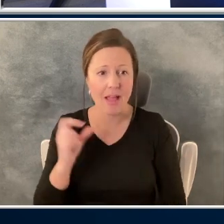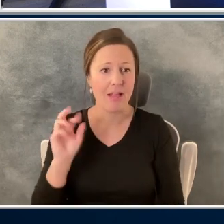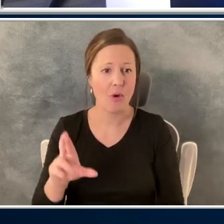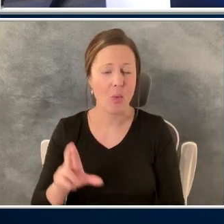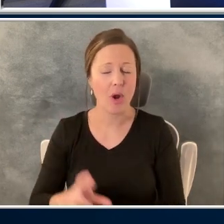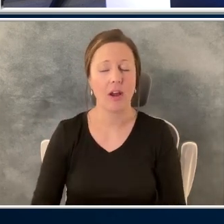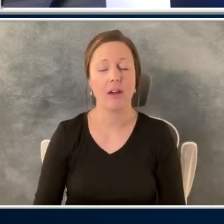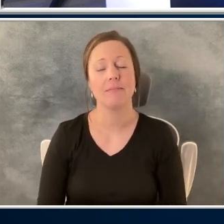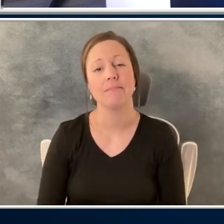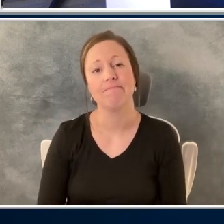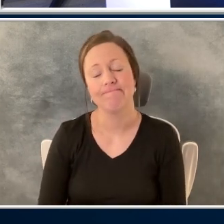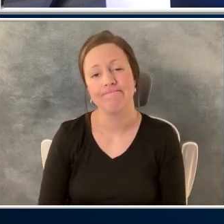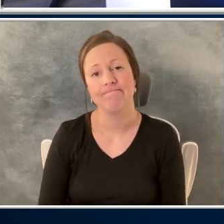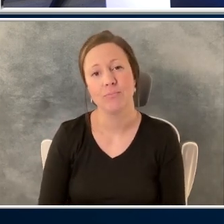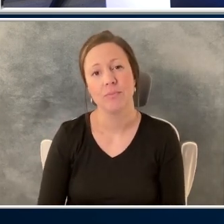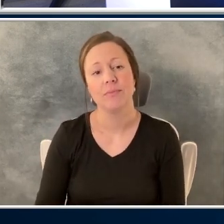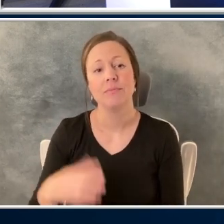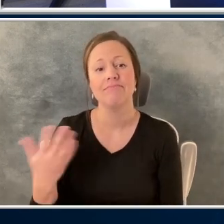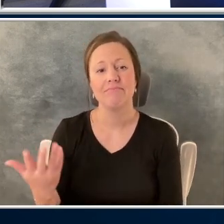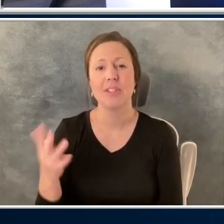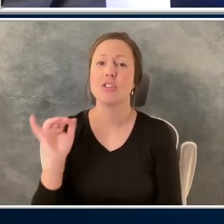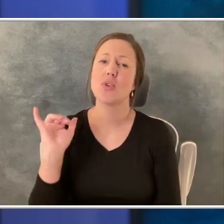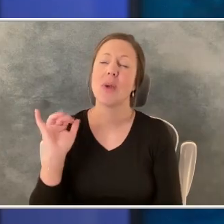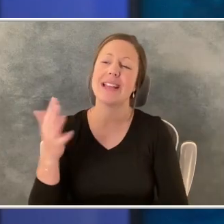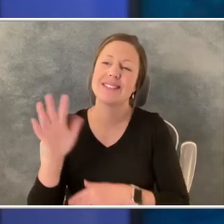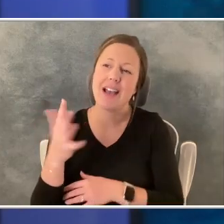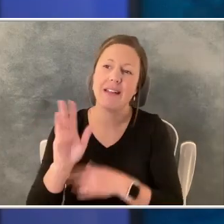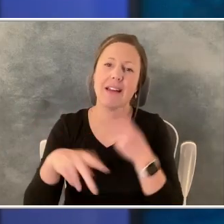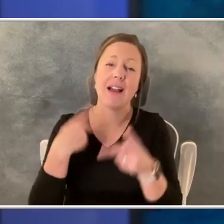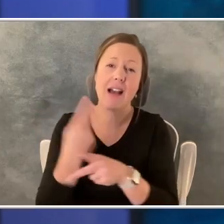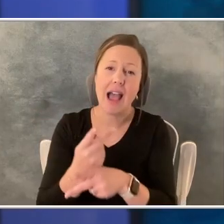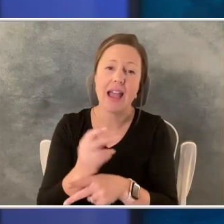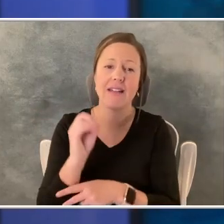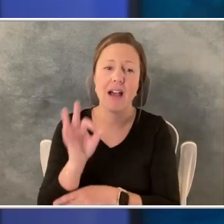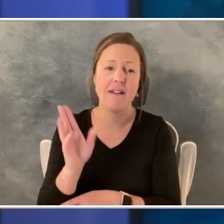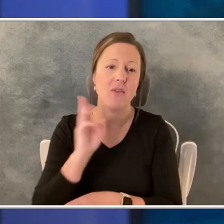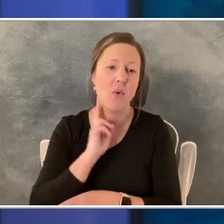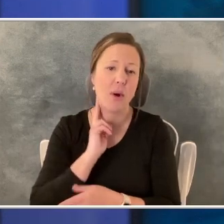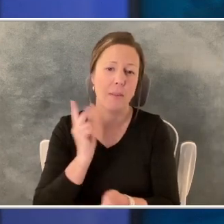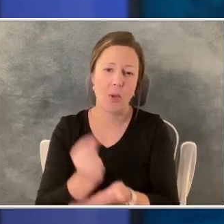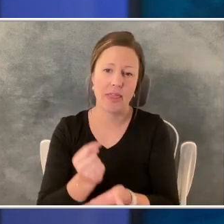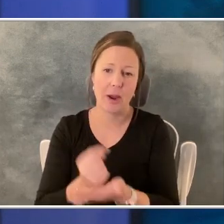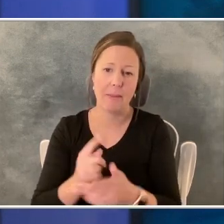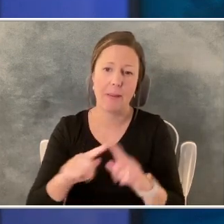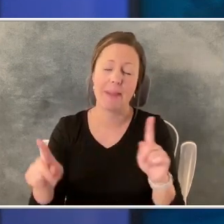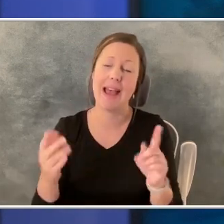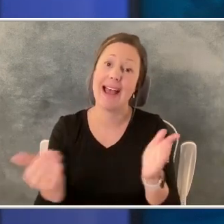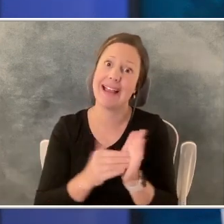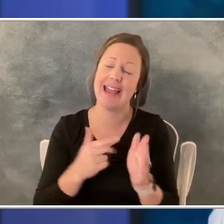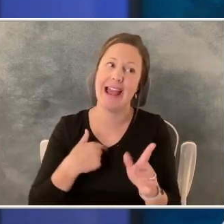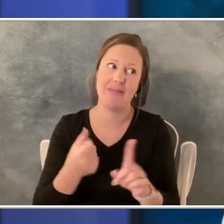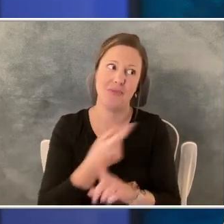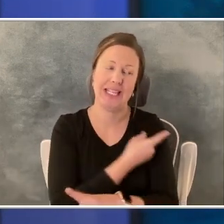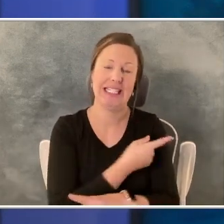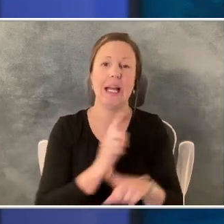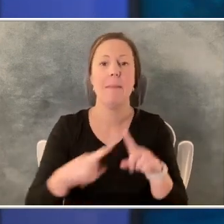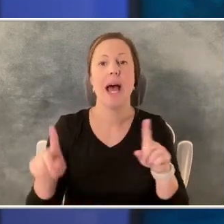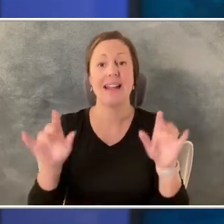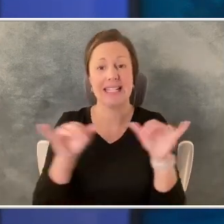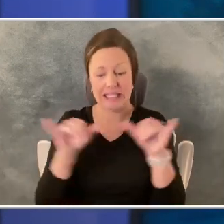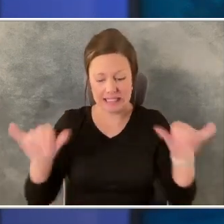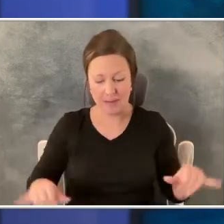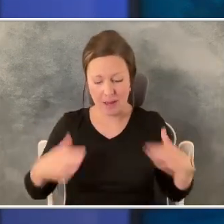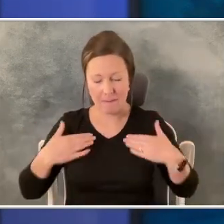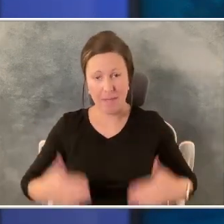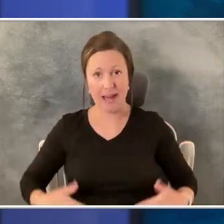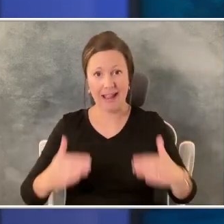So it is a form of hormone therapy, but the systemic, again, we might get into the weeds here a little bit, but the systemic level does not achieve that